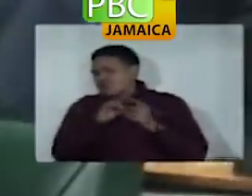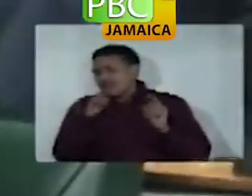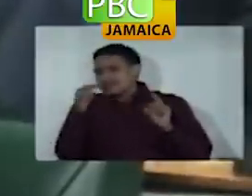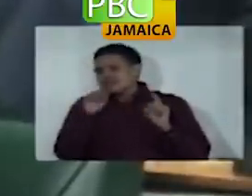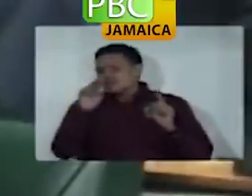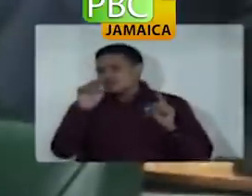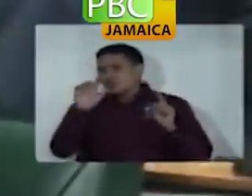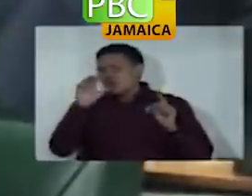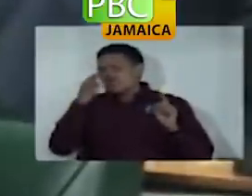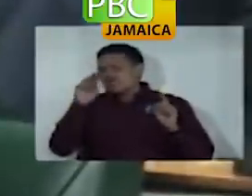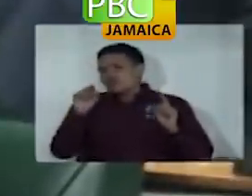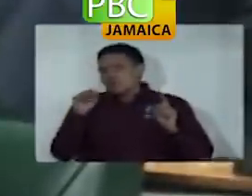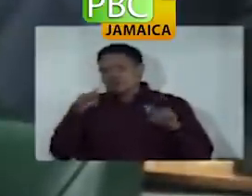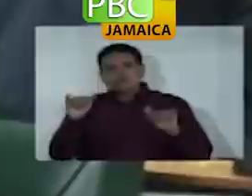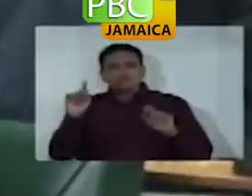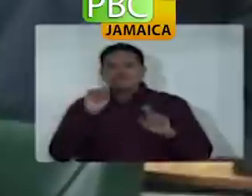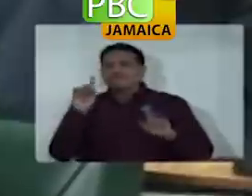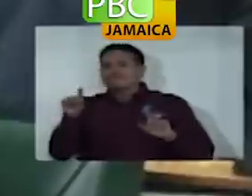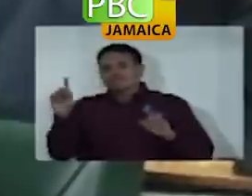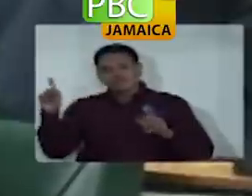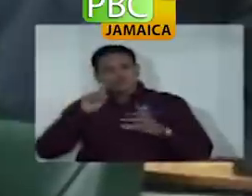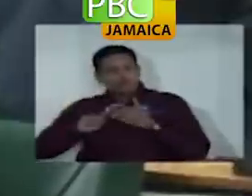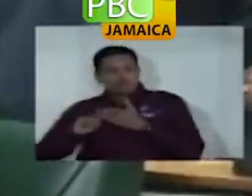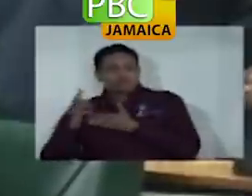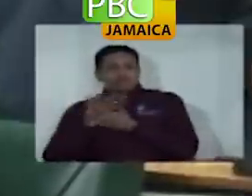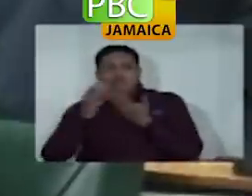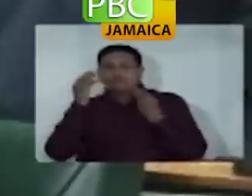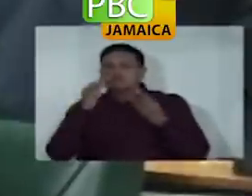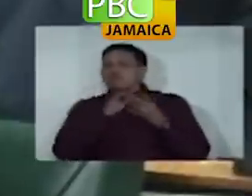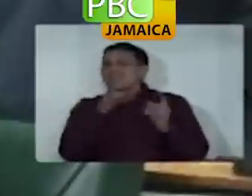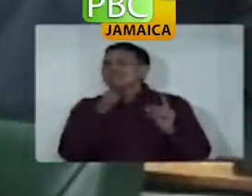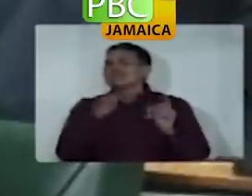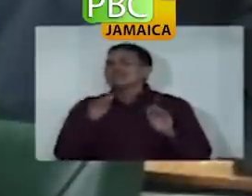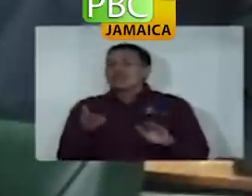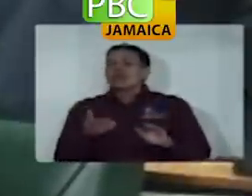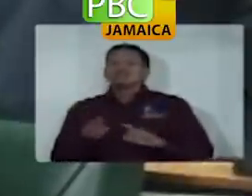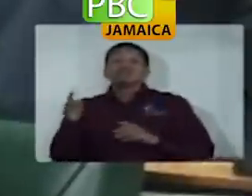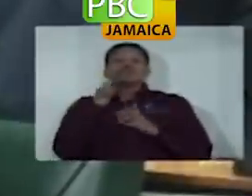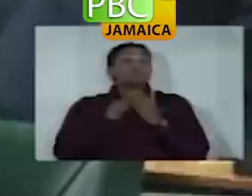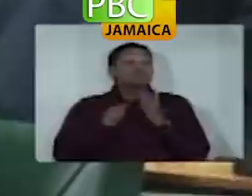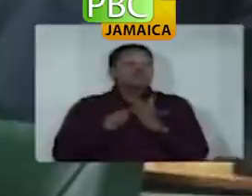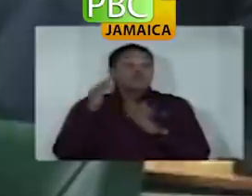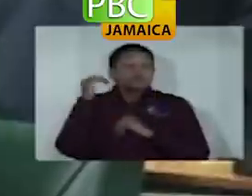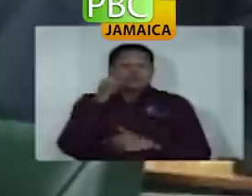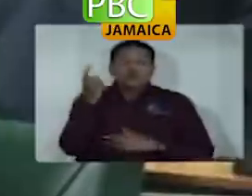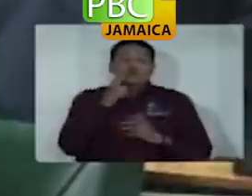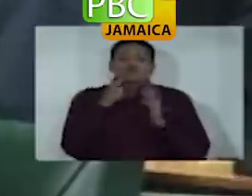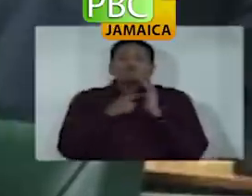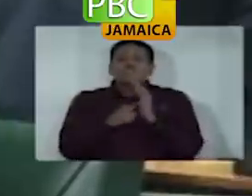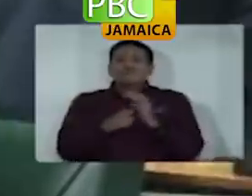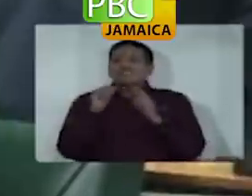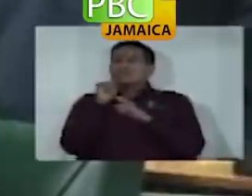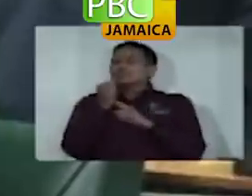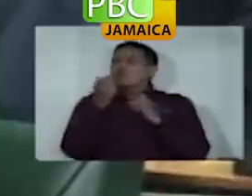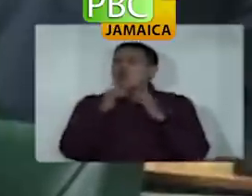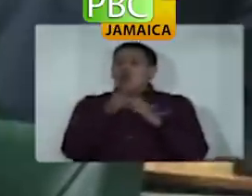surrounding the death of Mr. Chambers has been commissioned. The audit is expected not only to reveal the